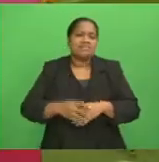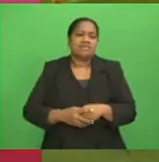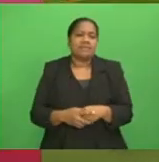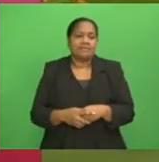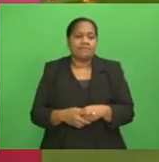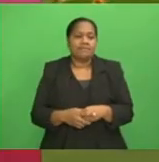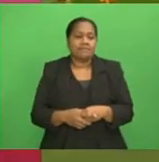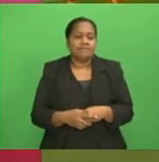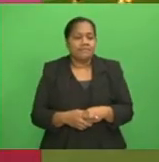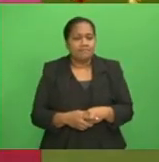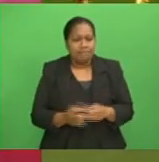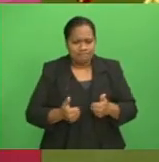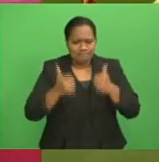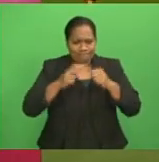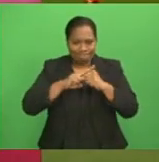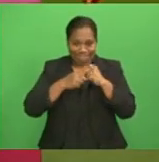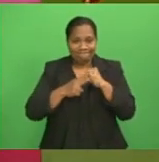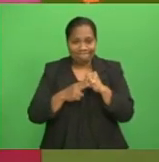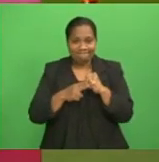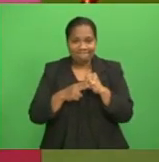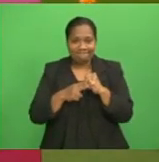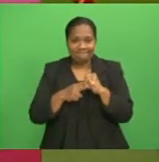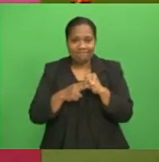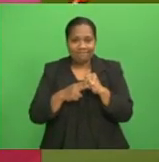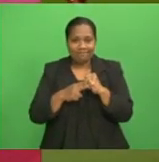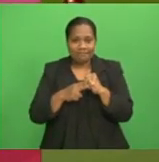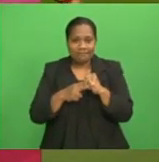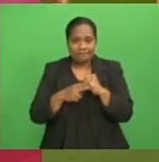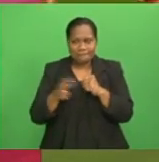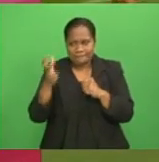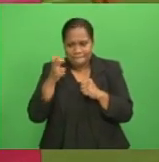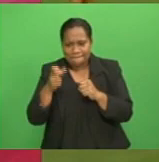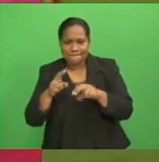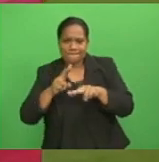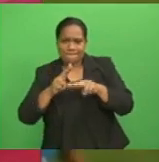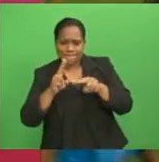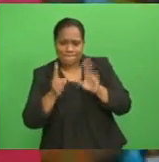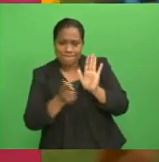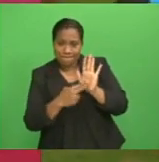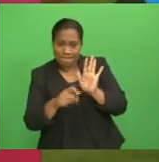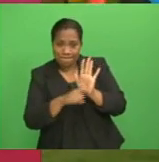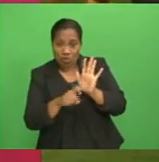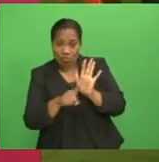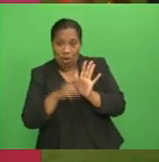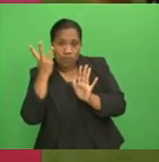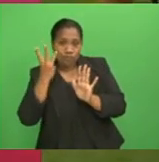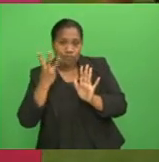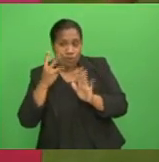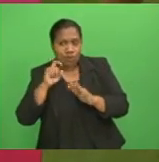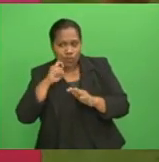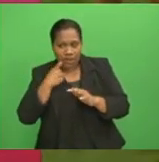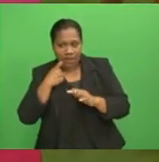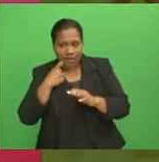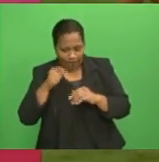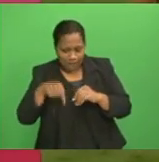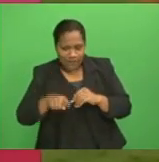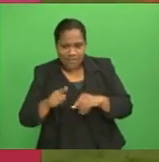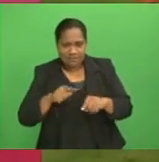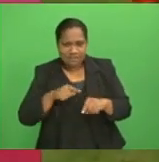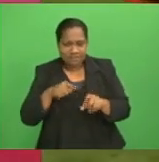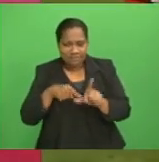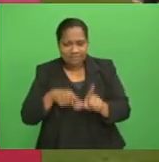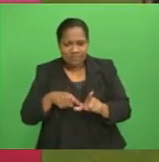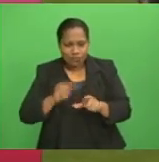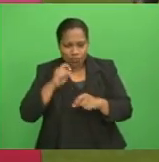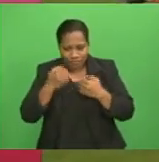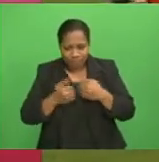It's great news to hear that the NRL women will go ahead this year. As you know, we have